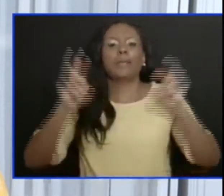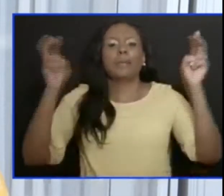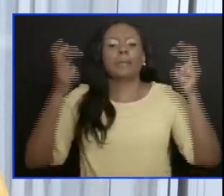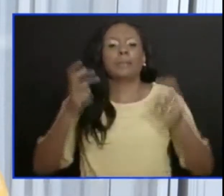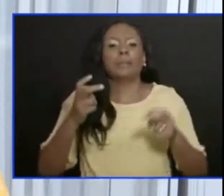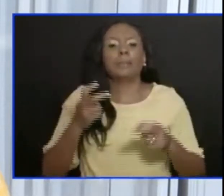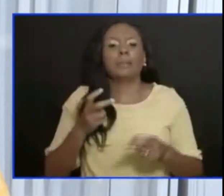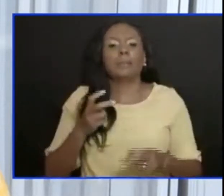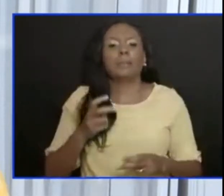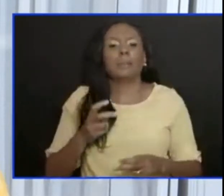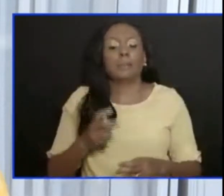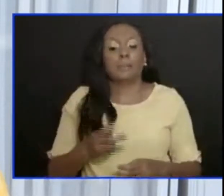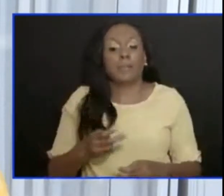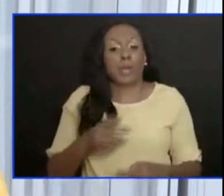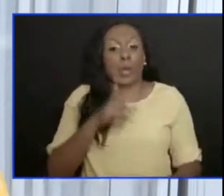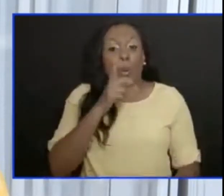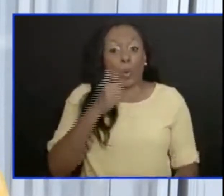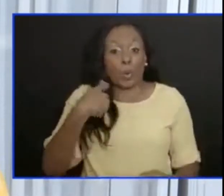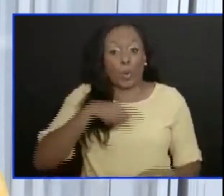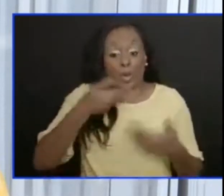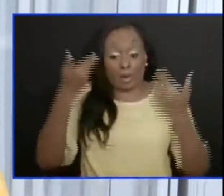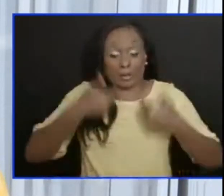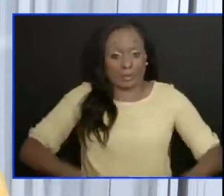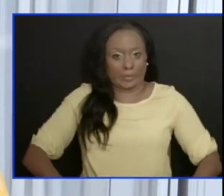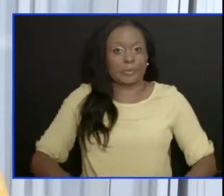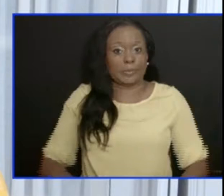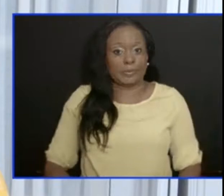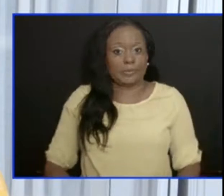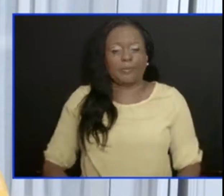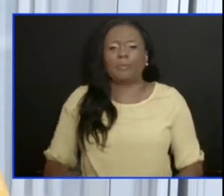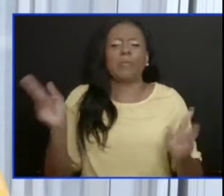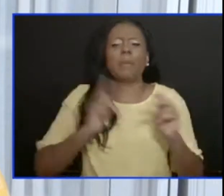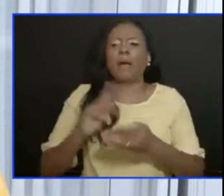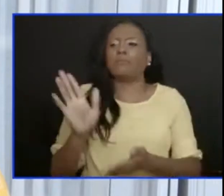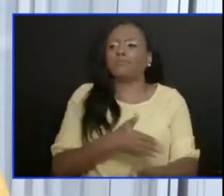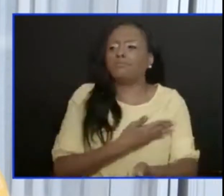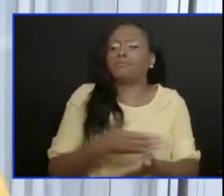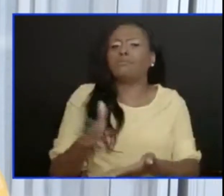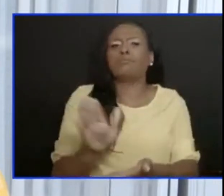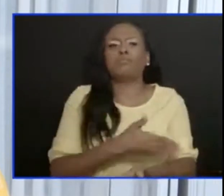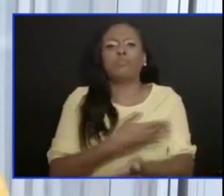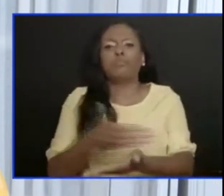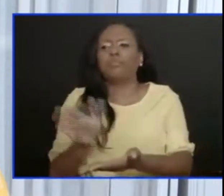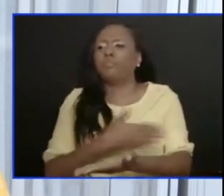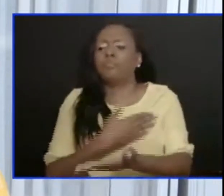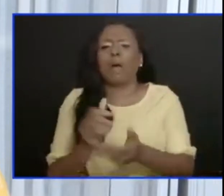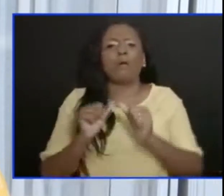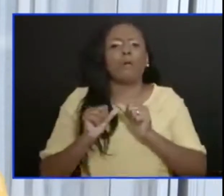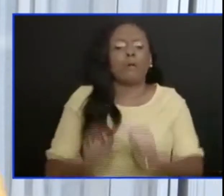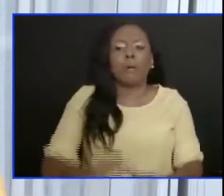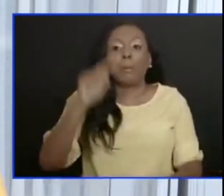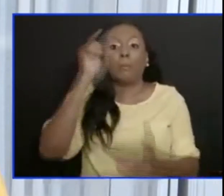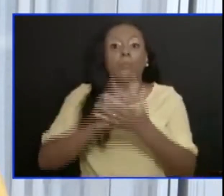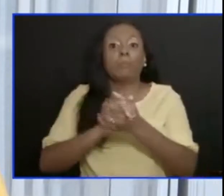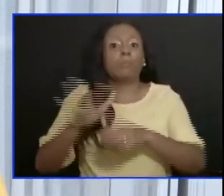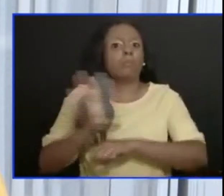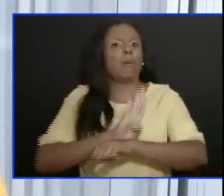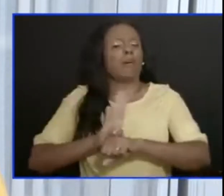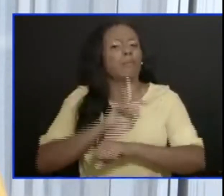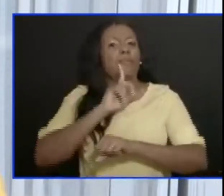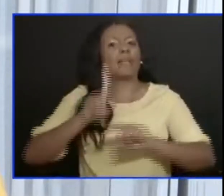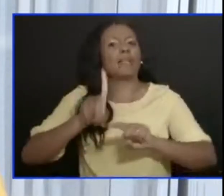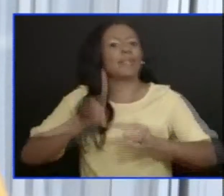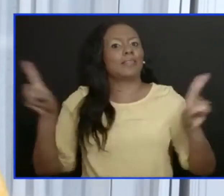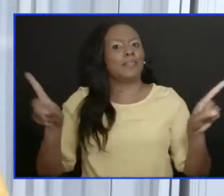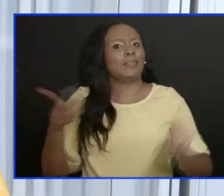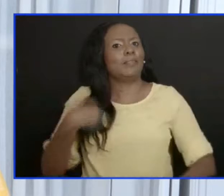Are." That refrain has become an anthem for those who have grown, perceiving and believing that Barbados is different,